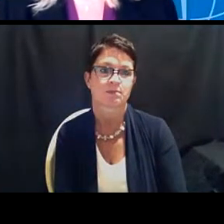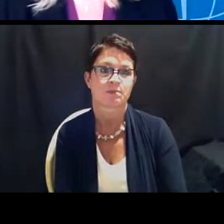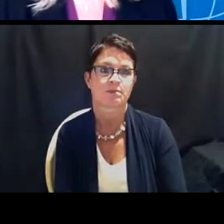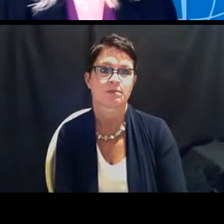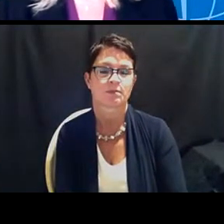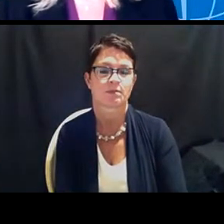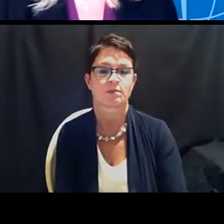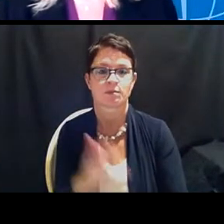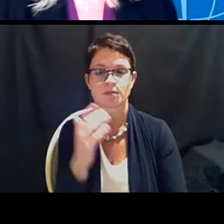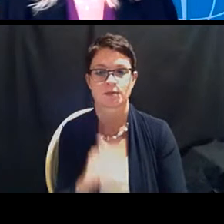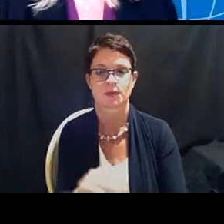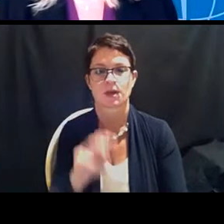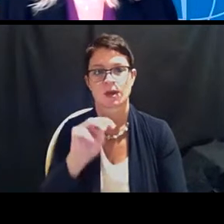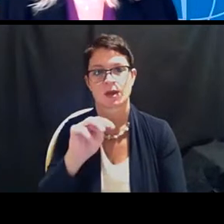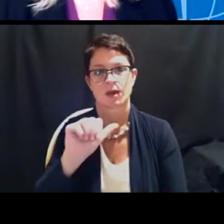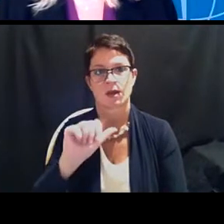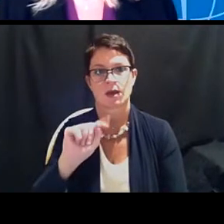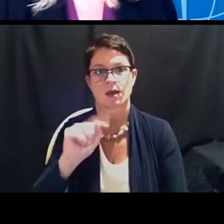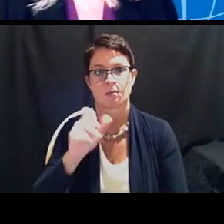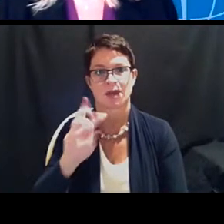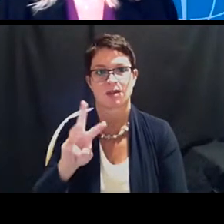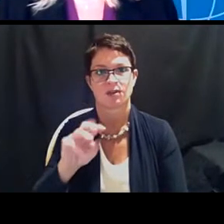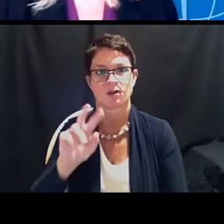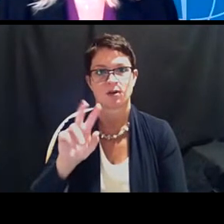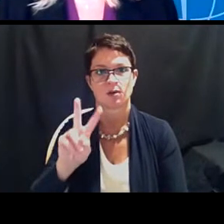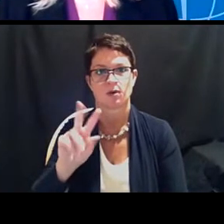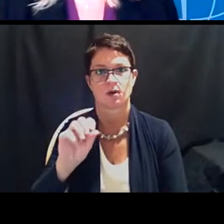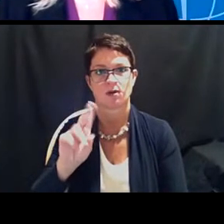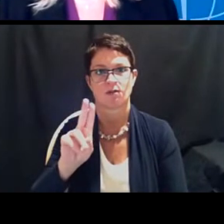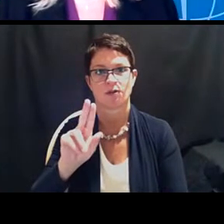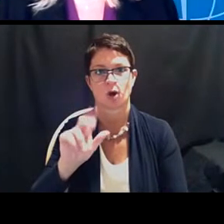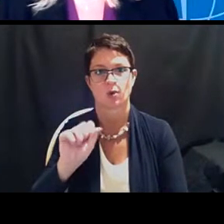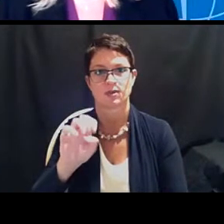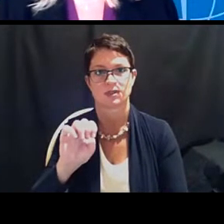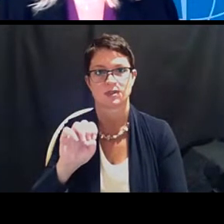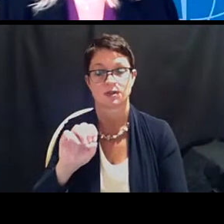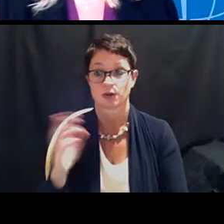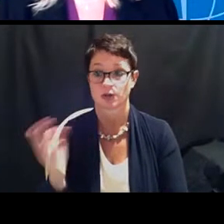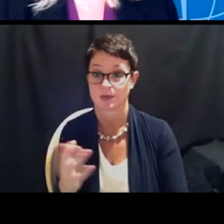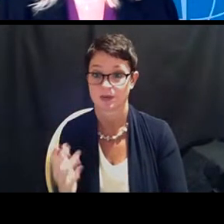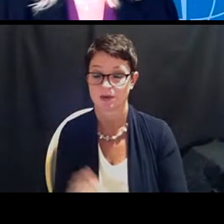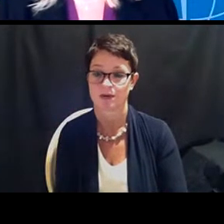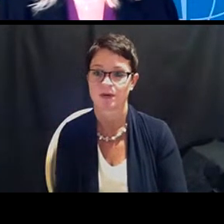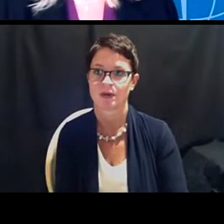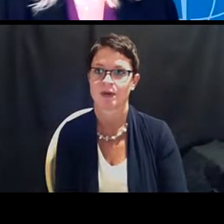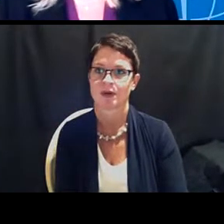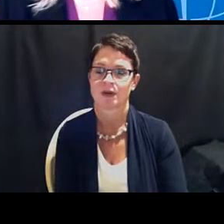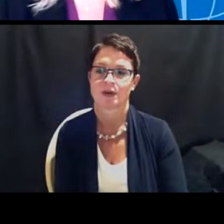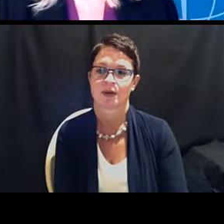I think we have Matthew Vose. Matthew, are you there?